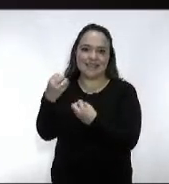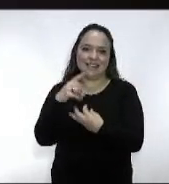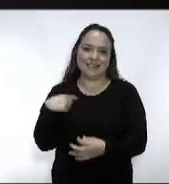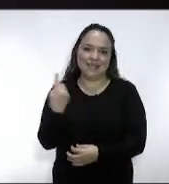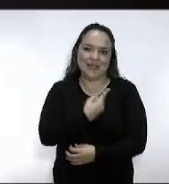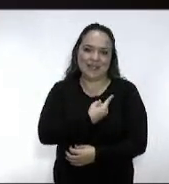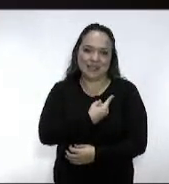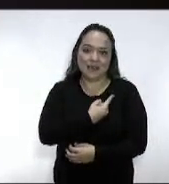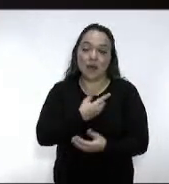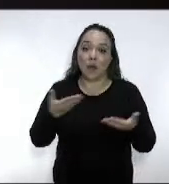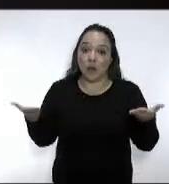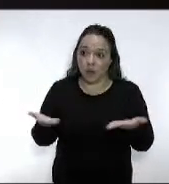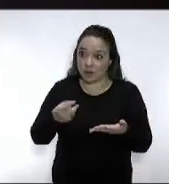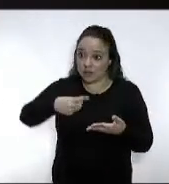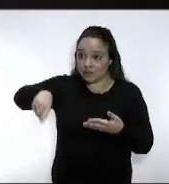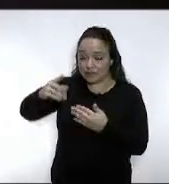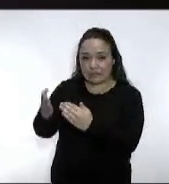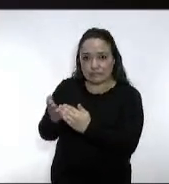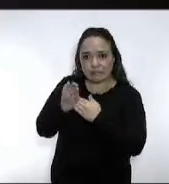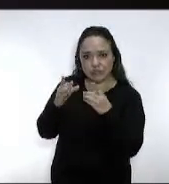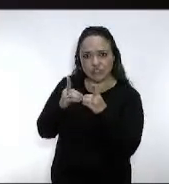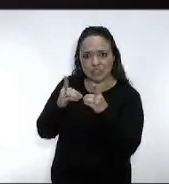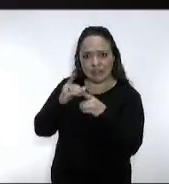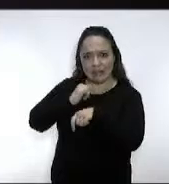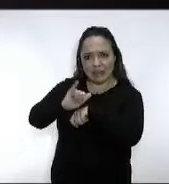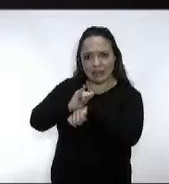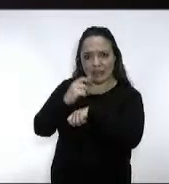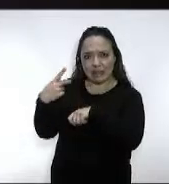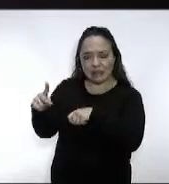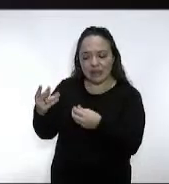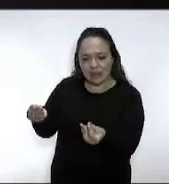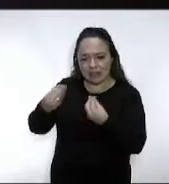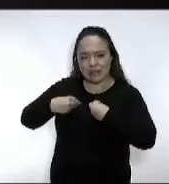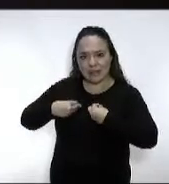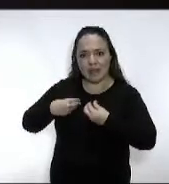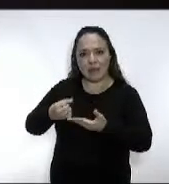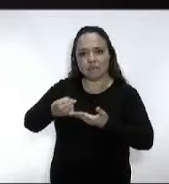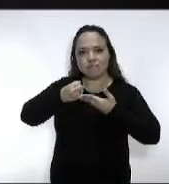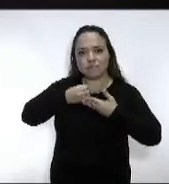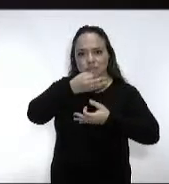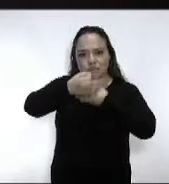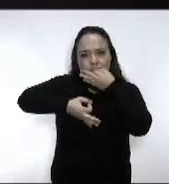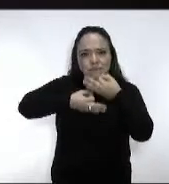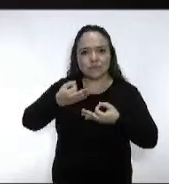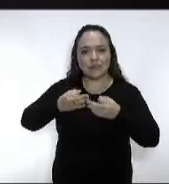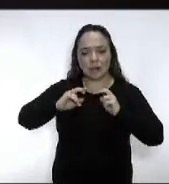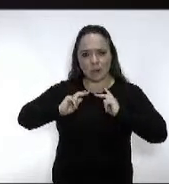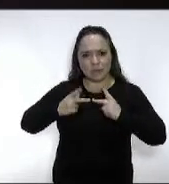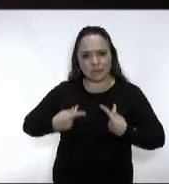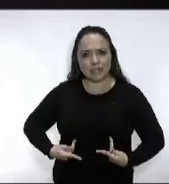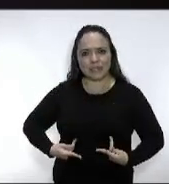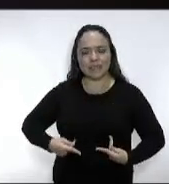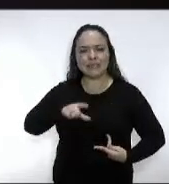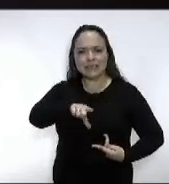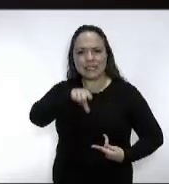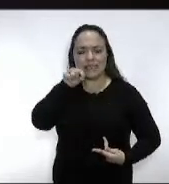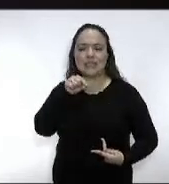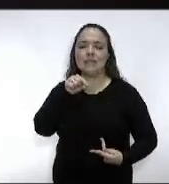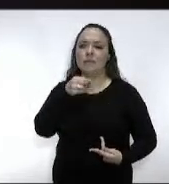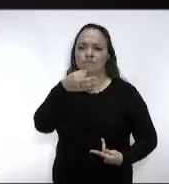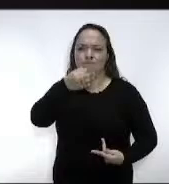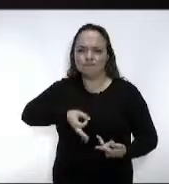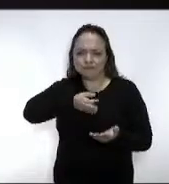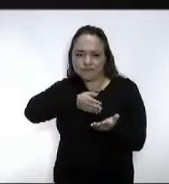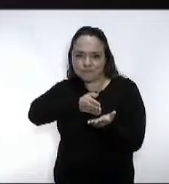different areas of knowledge to teach us. With their support and didactics, we are